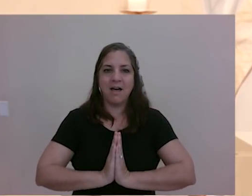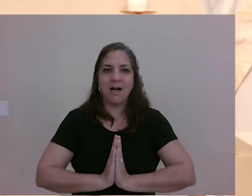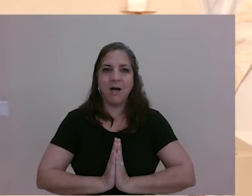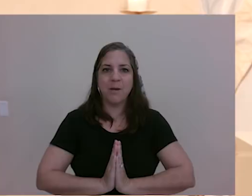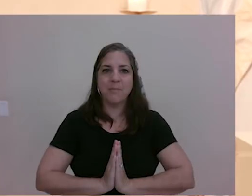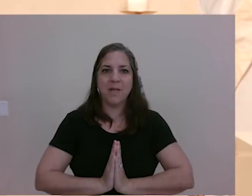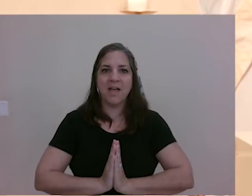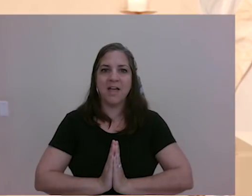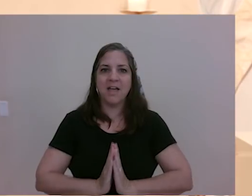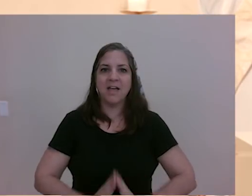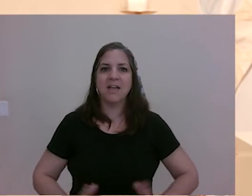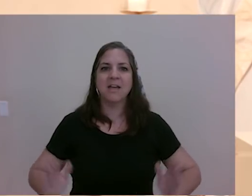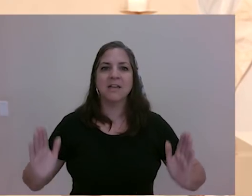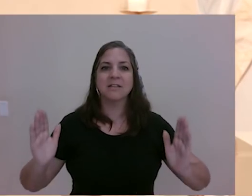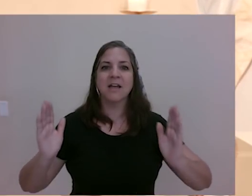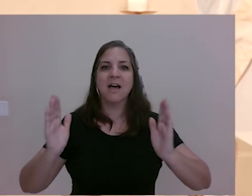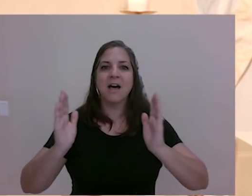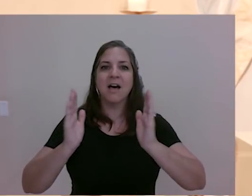Amen.